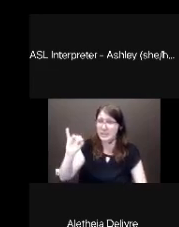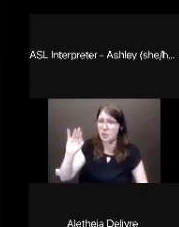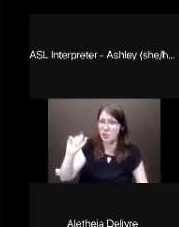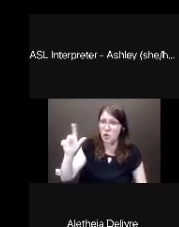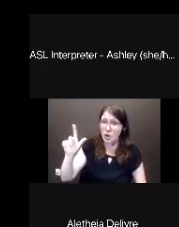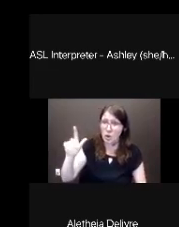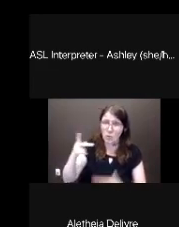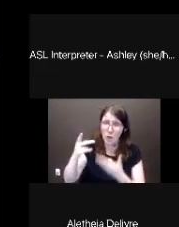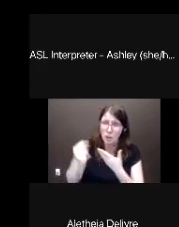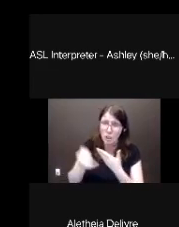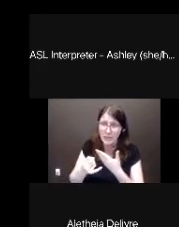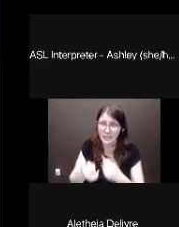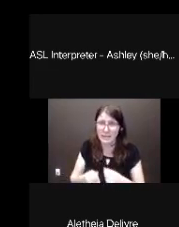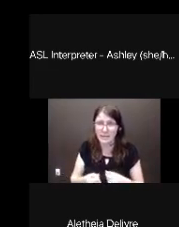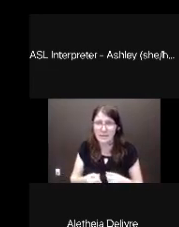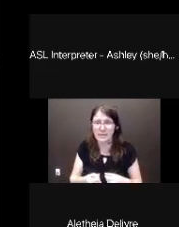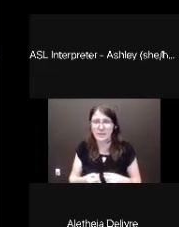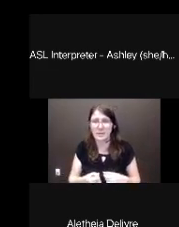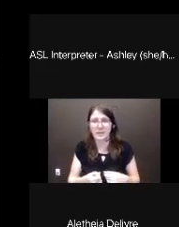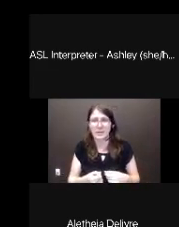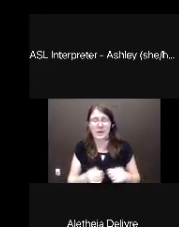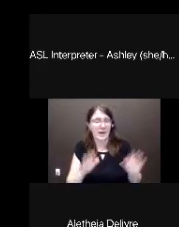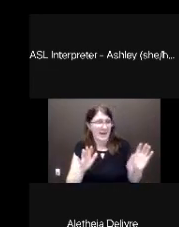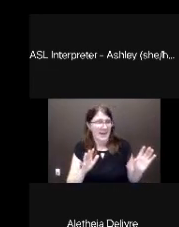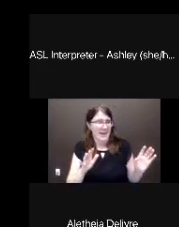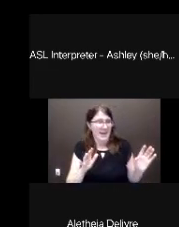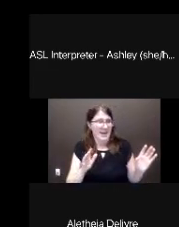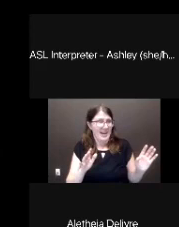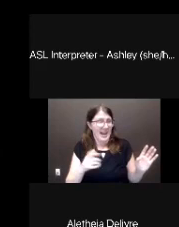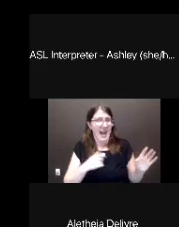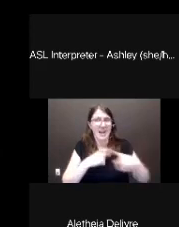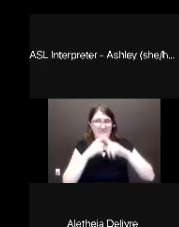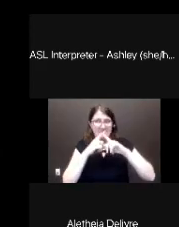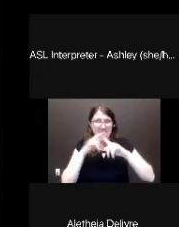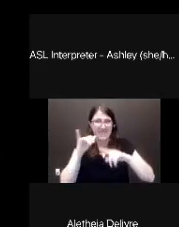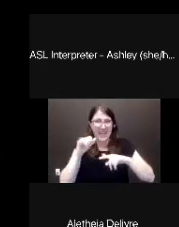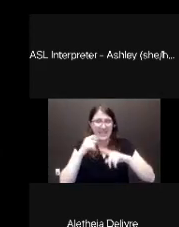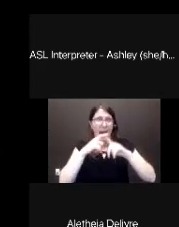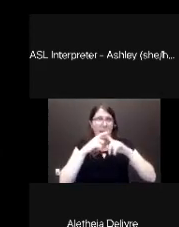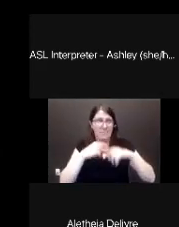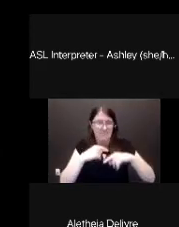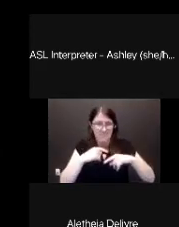many things open right now. I can't remember where I was. Okay. Yeah, sure. I mean,